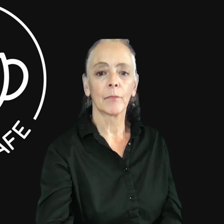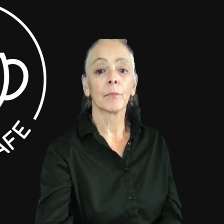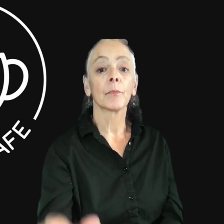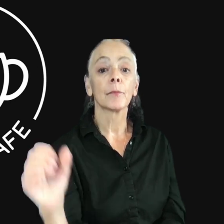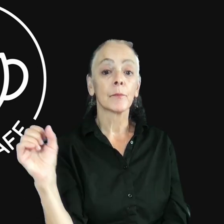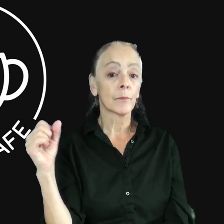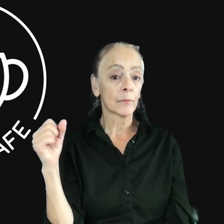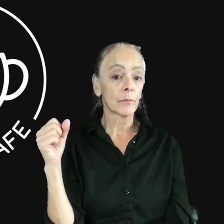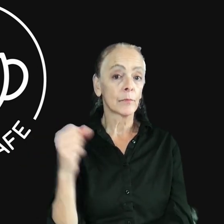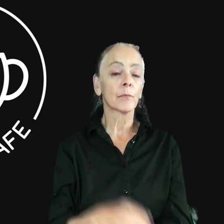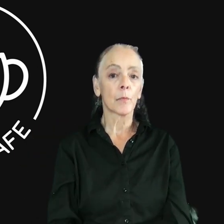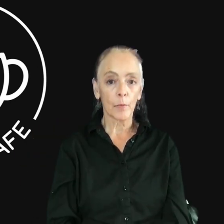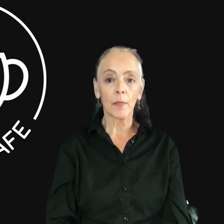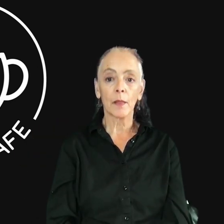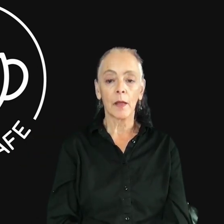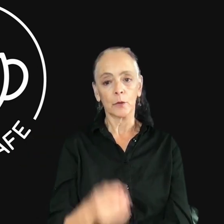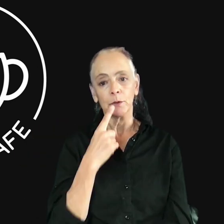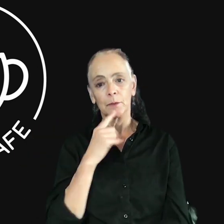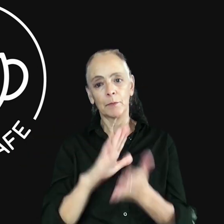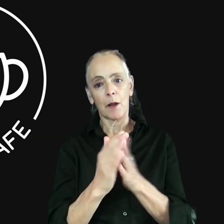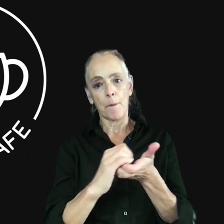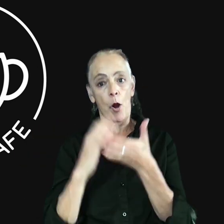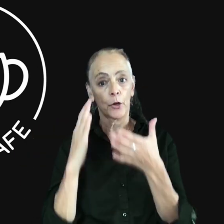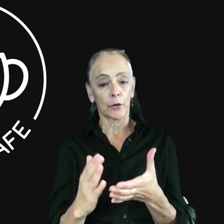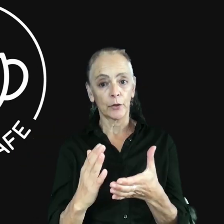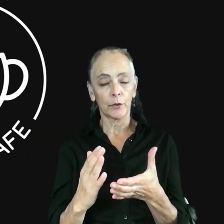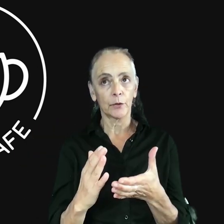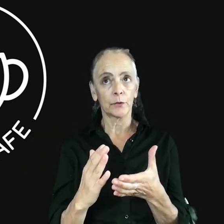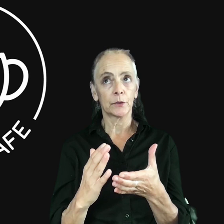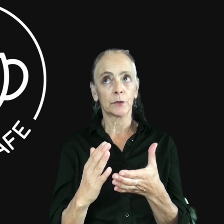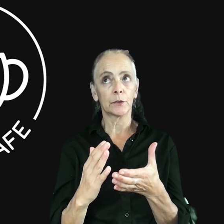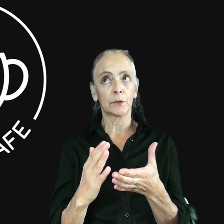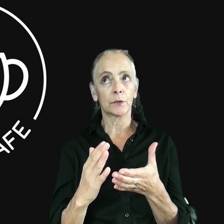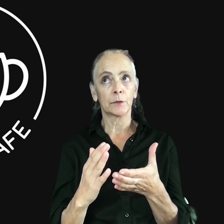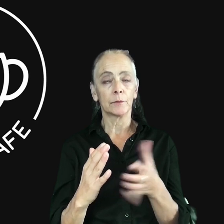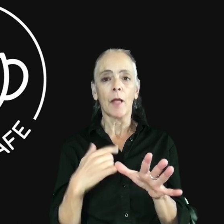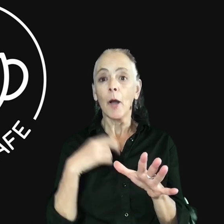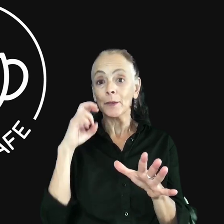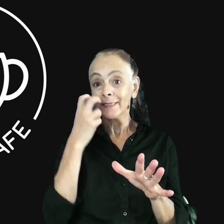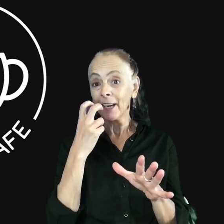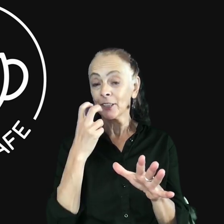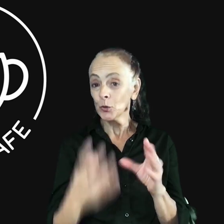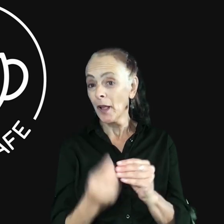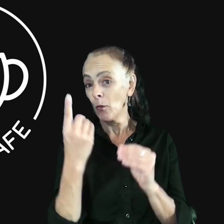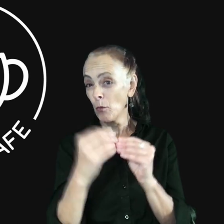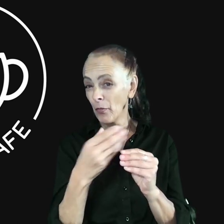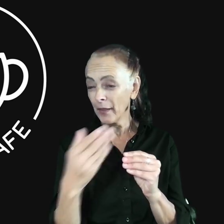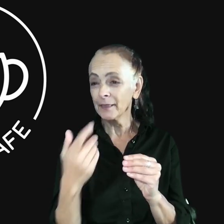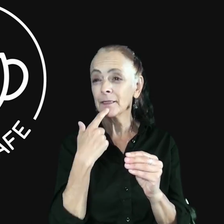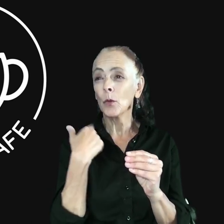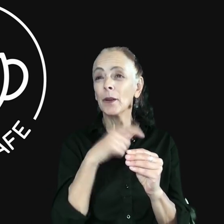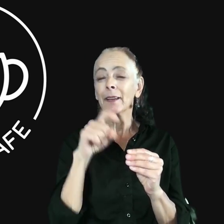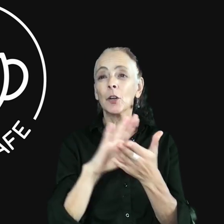and you you are saying how we can become partners but uh i i would i would dare to go one step further but i think that we somehow need to